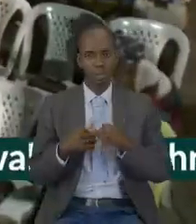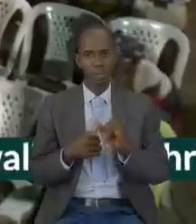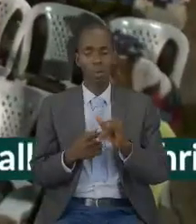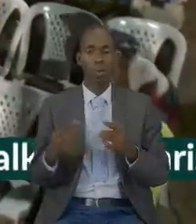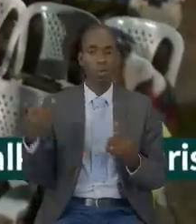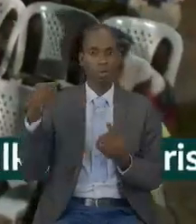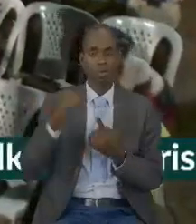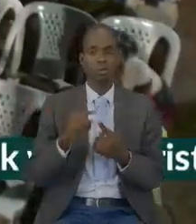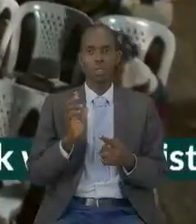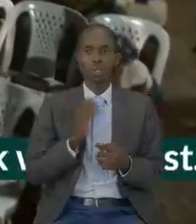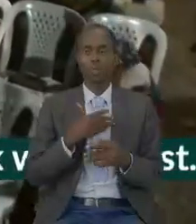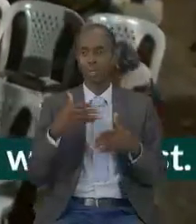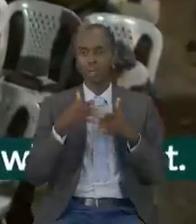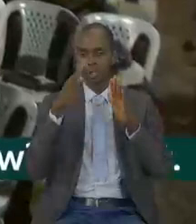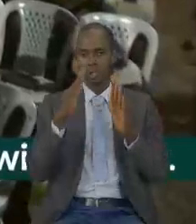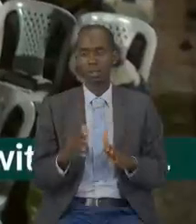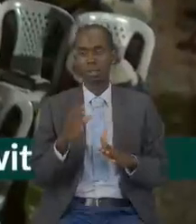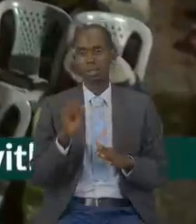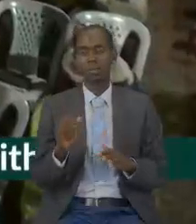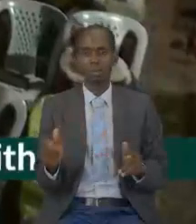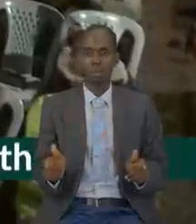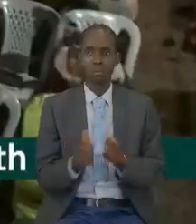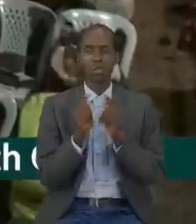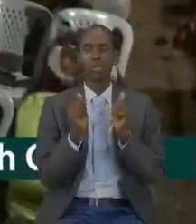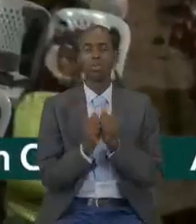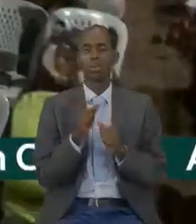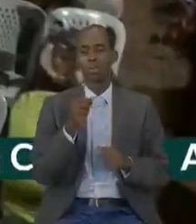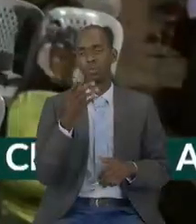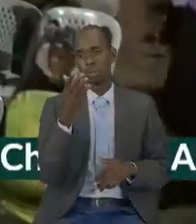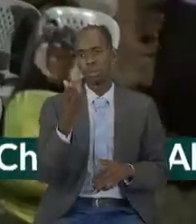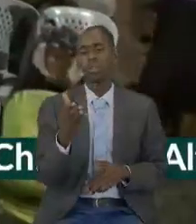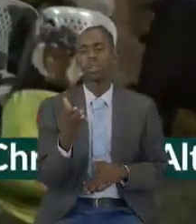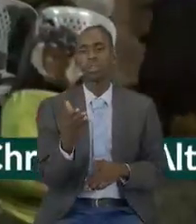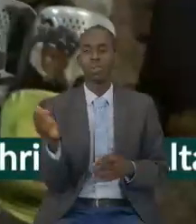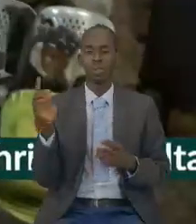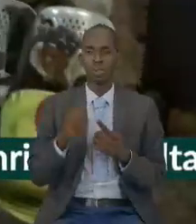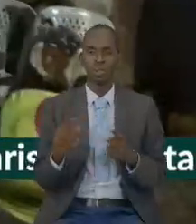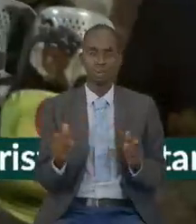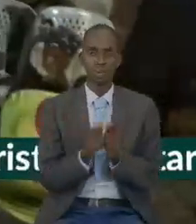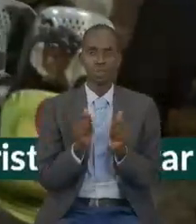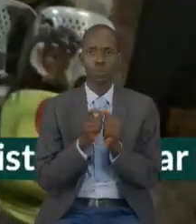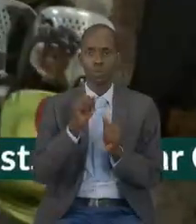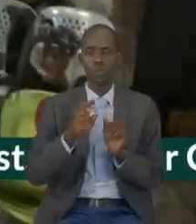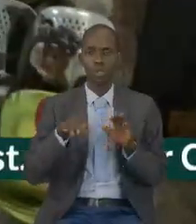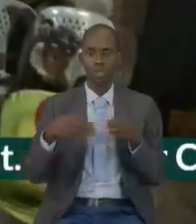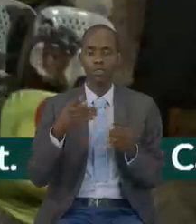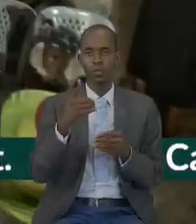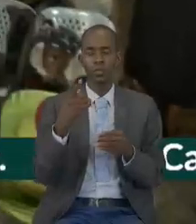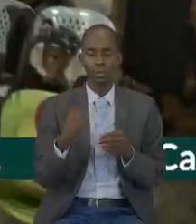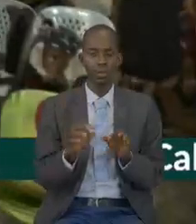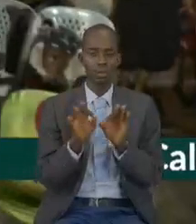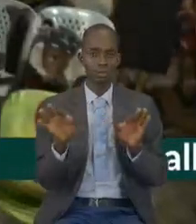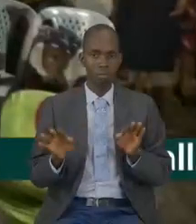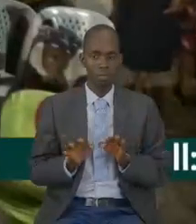Choristers, leaders, workers, overseers, please, could you go down quickly? Group pastors, to